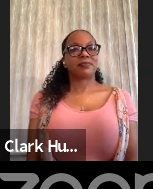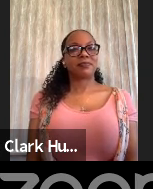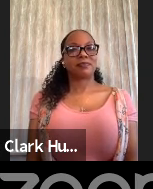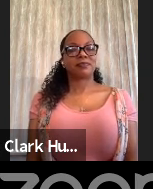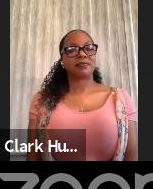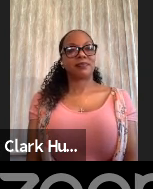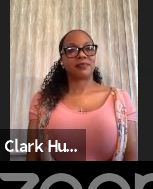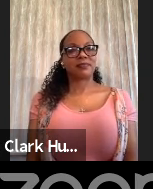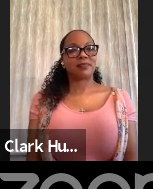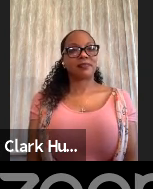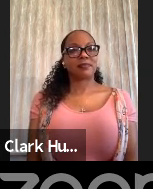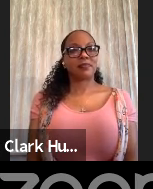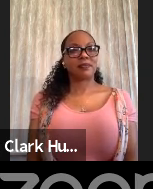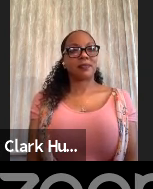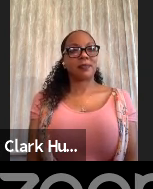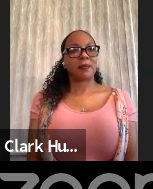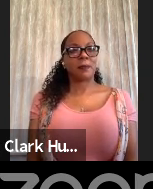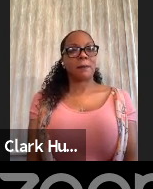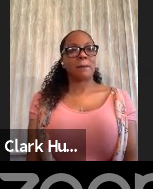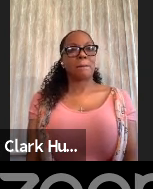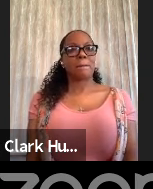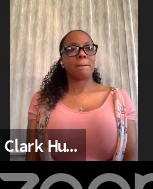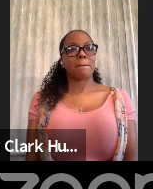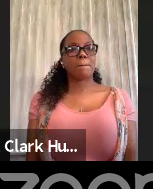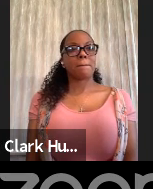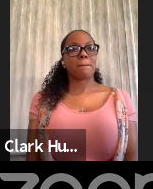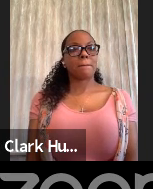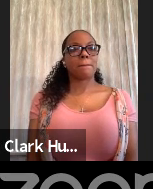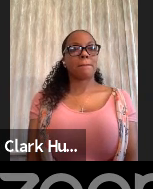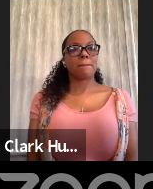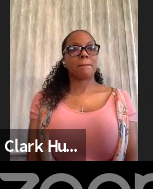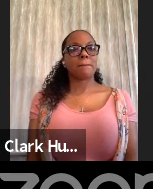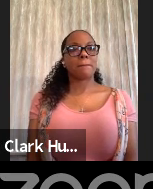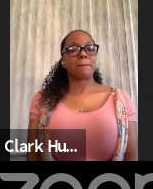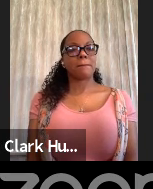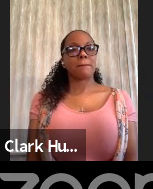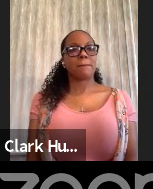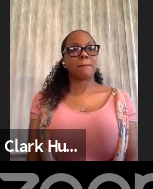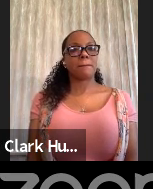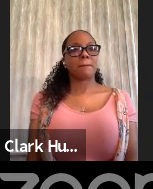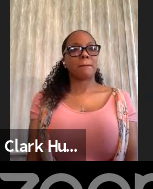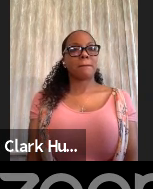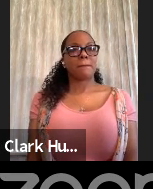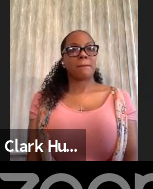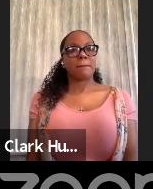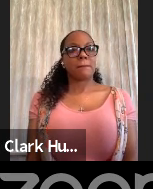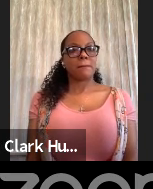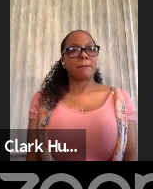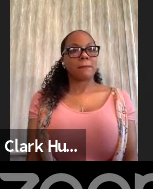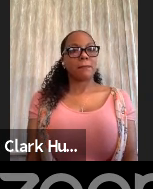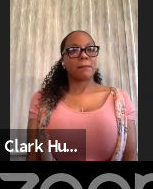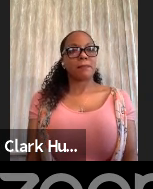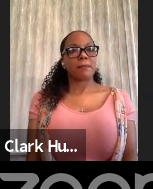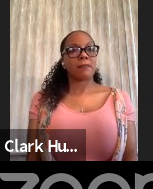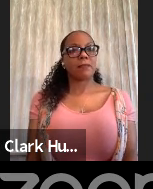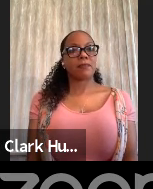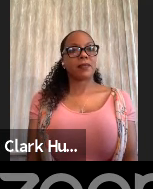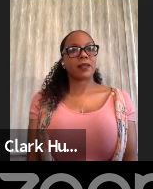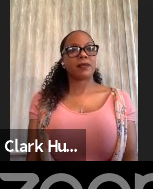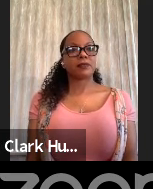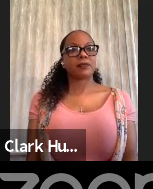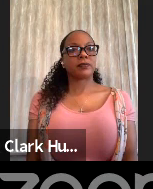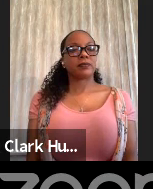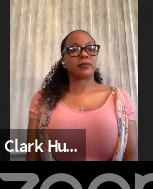et cetera, over the 2-year period. Dr. Eccles' department also has some communication